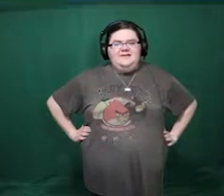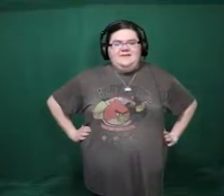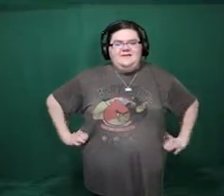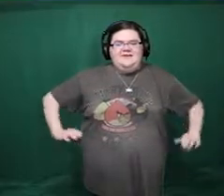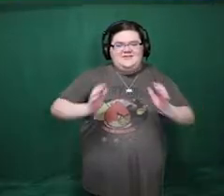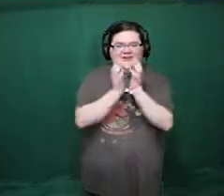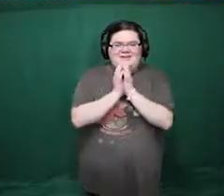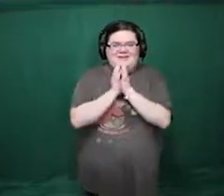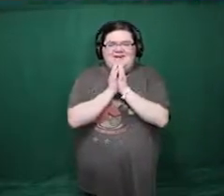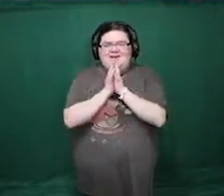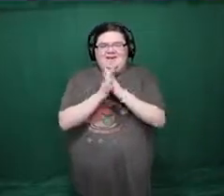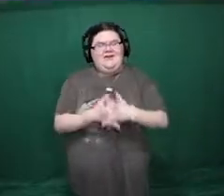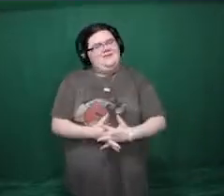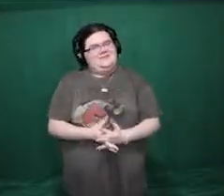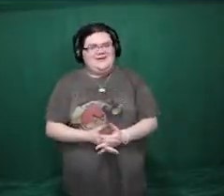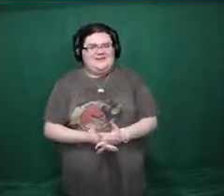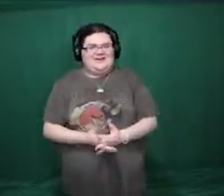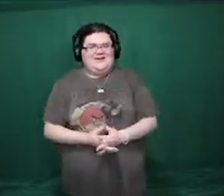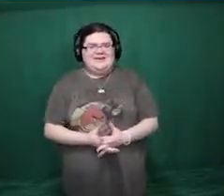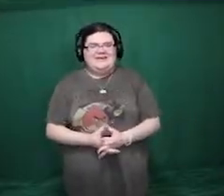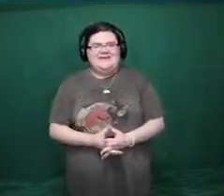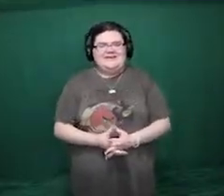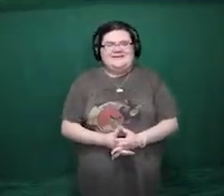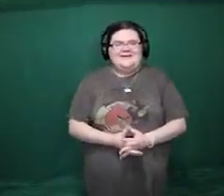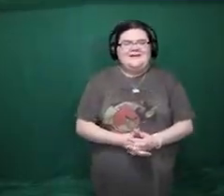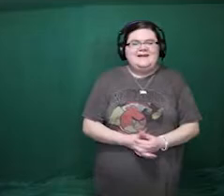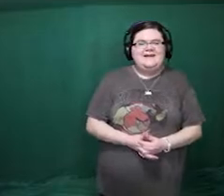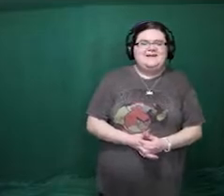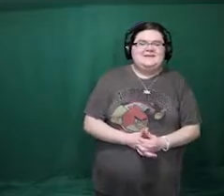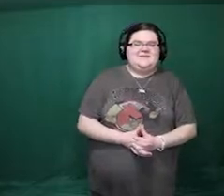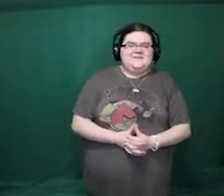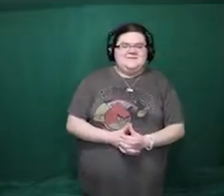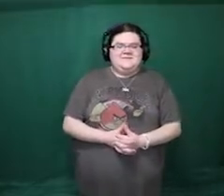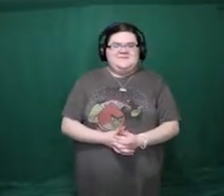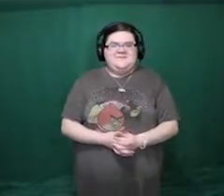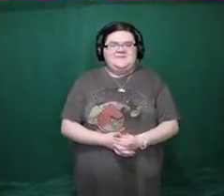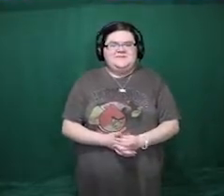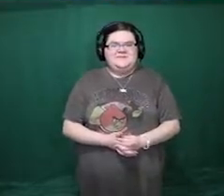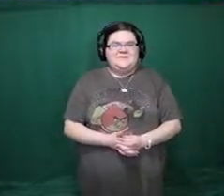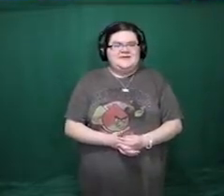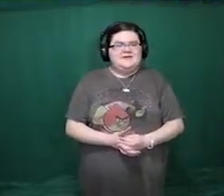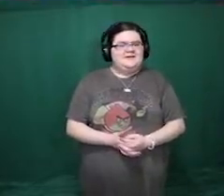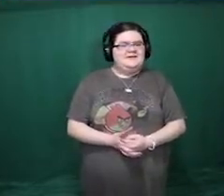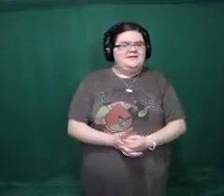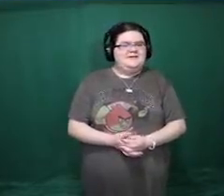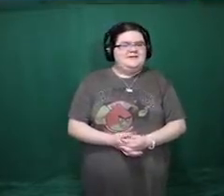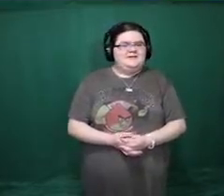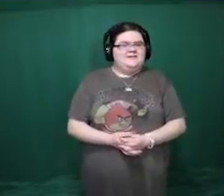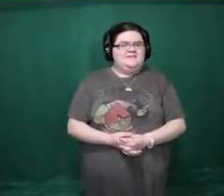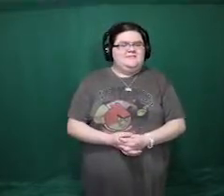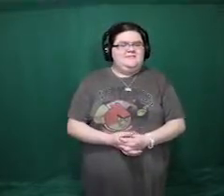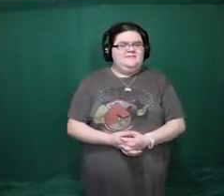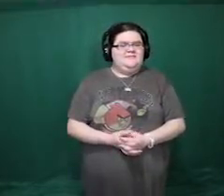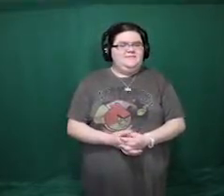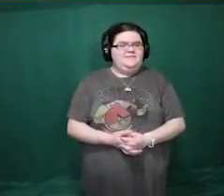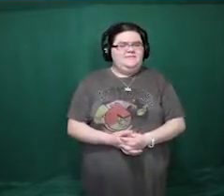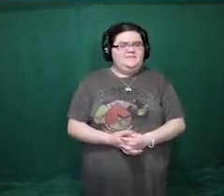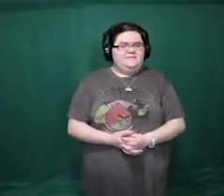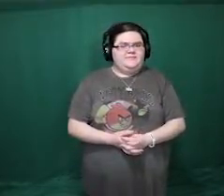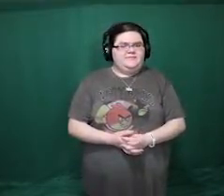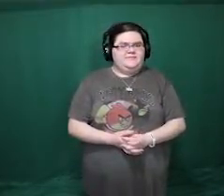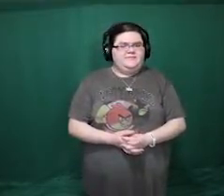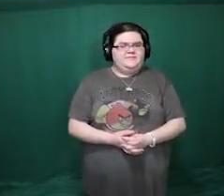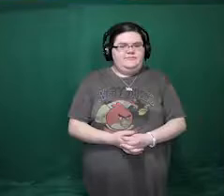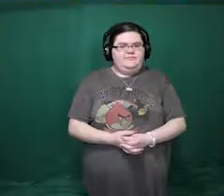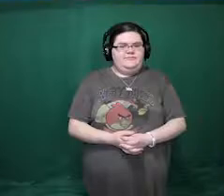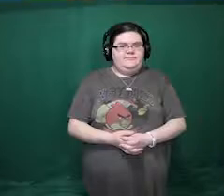one... Oh, no! Oh, JJ! I'm in the mob! He's in the mixer. Just make sure you jump and dive the final one. That's the only one